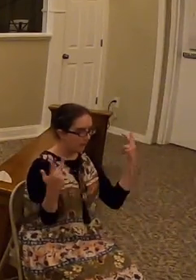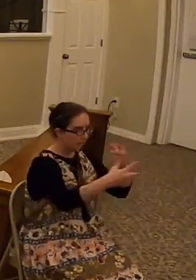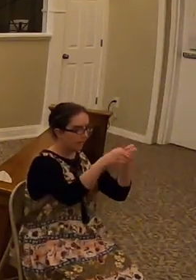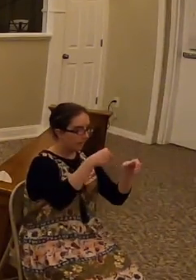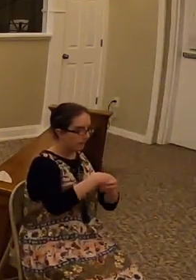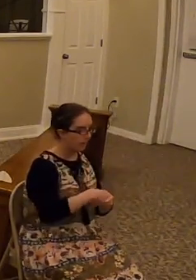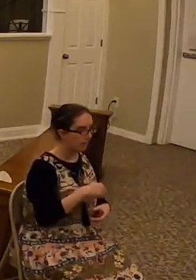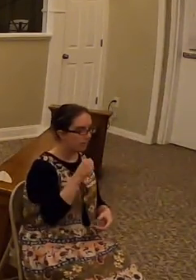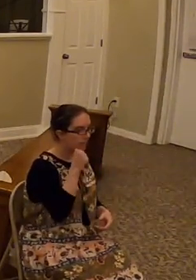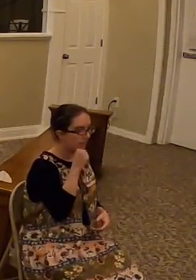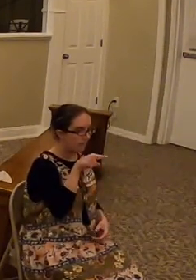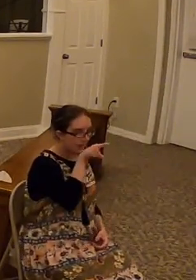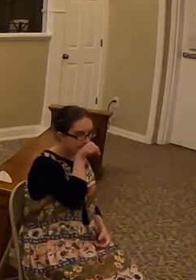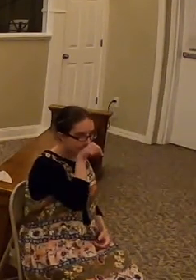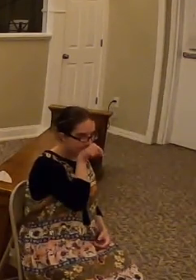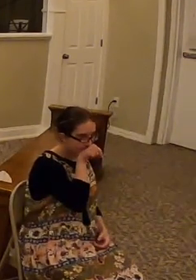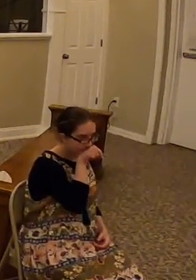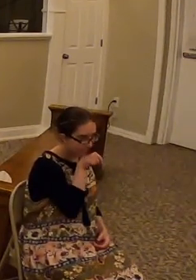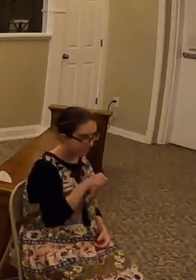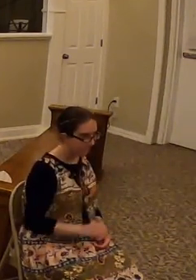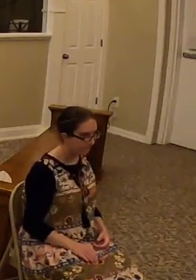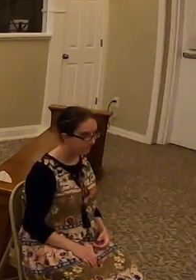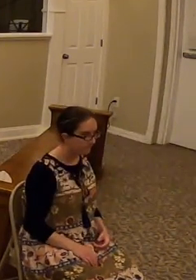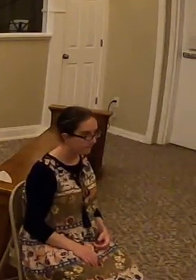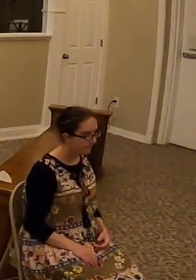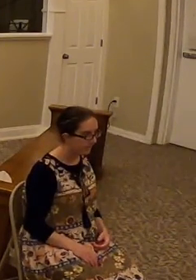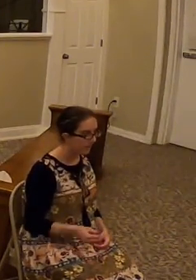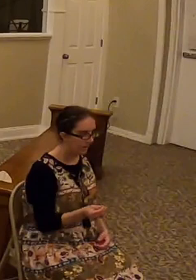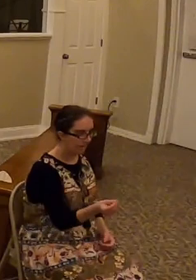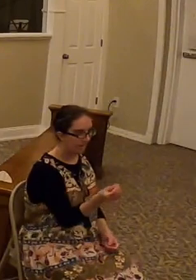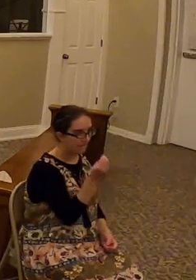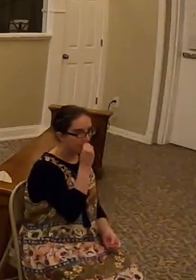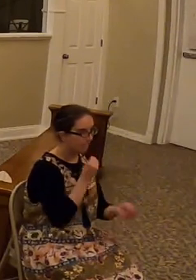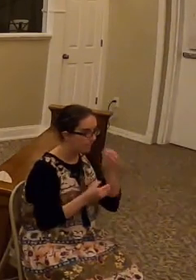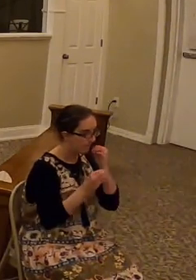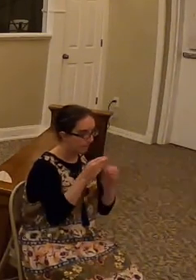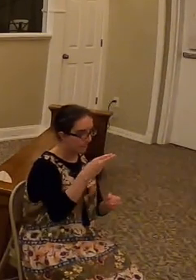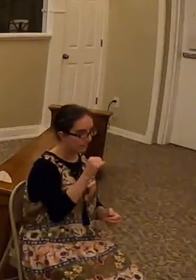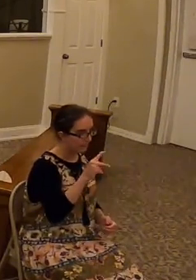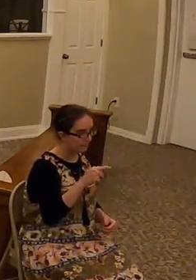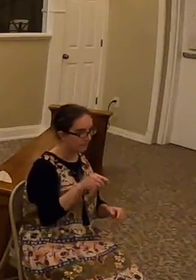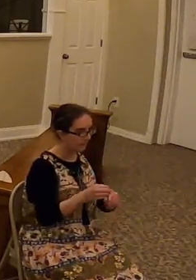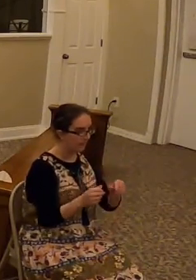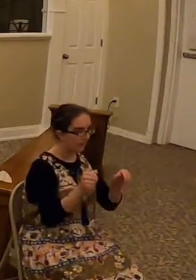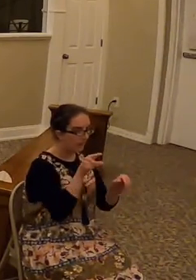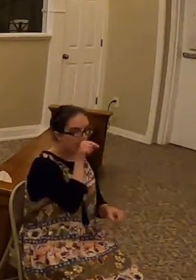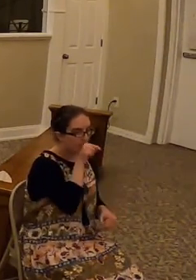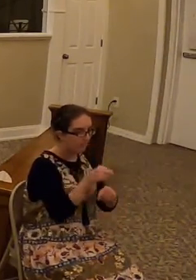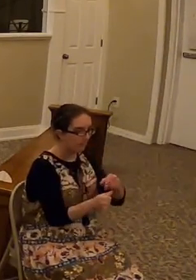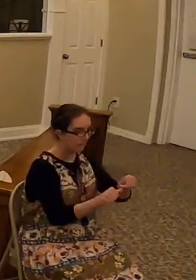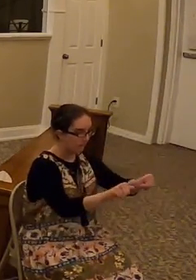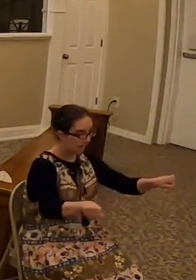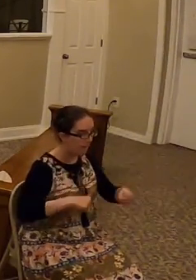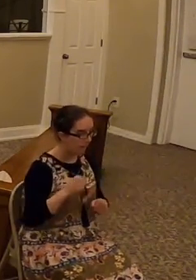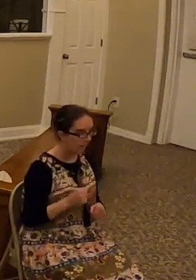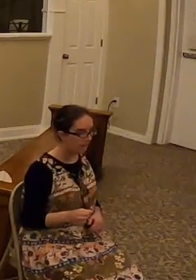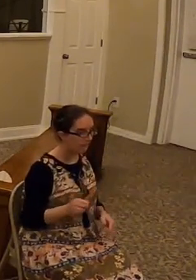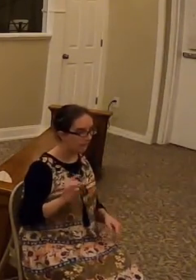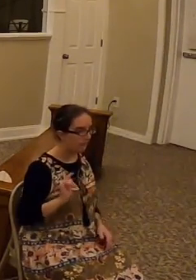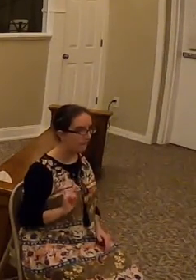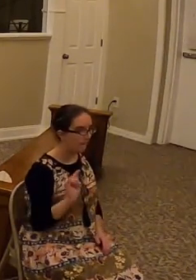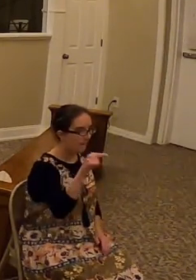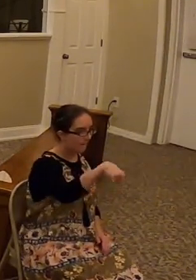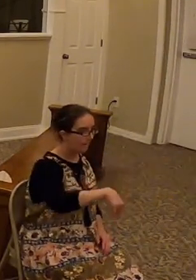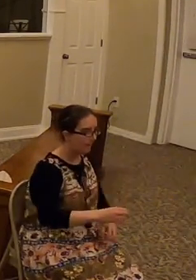into my wife's chicken pen to get some food, you know. She'll go feed the chickens and all the birds in the area. And they come flying over the fence, and